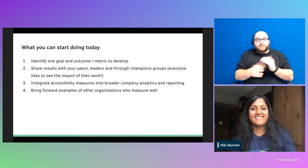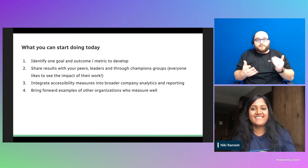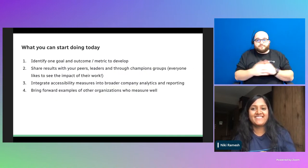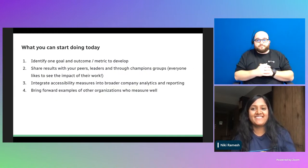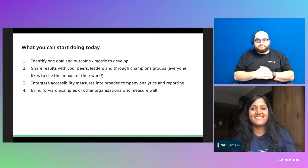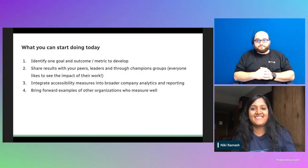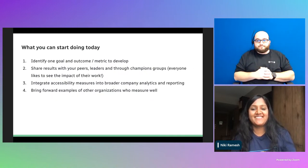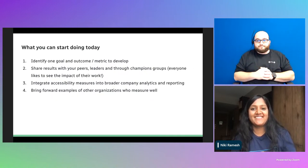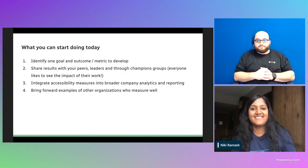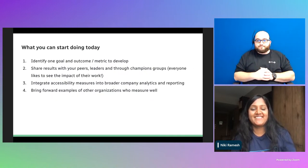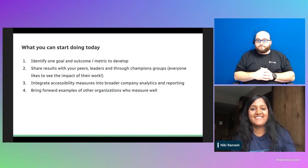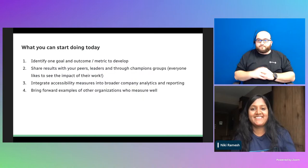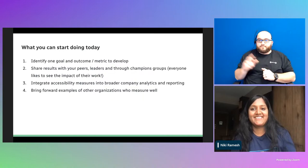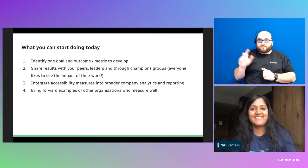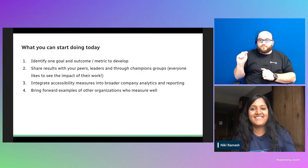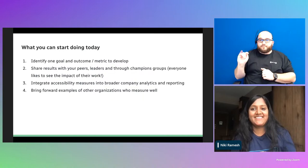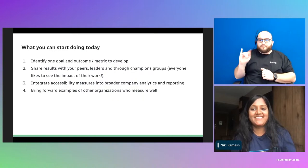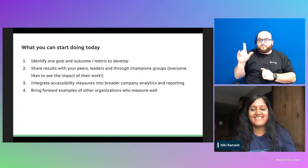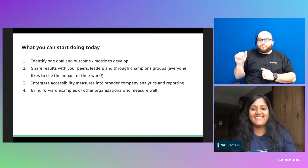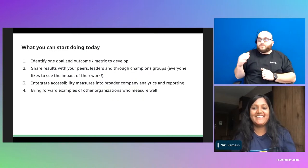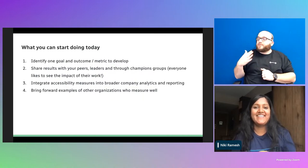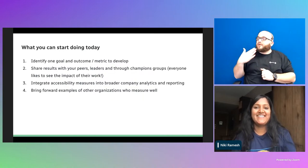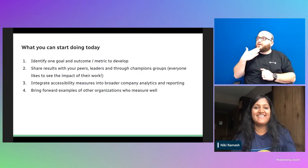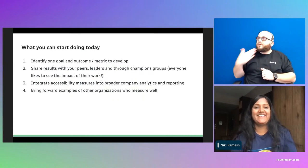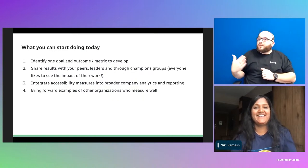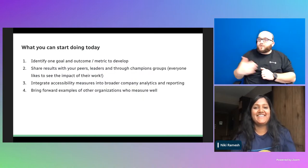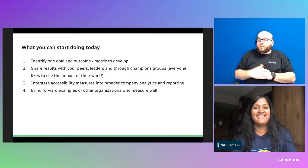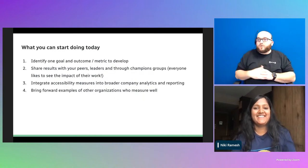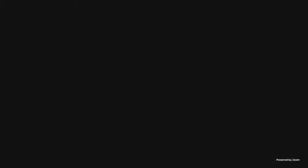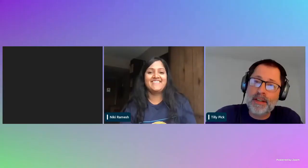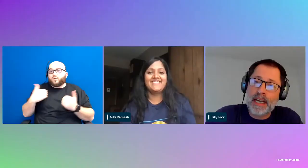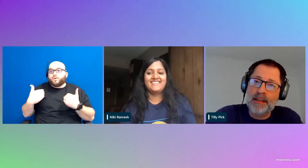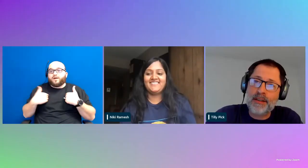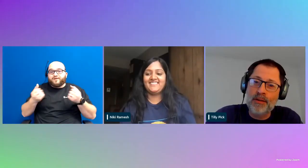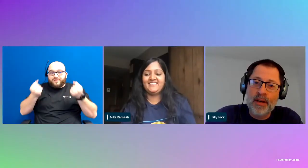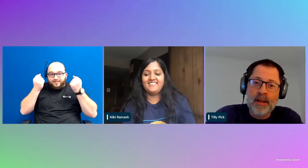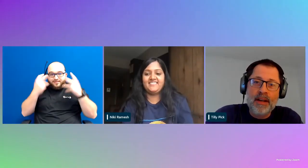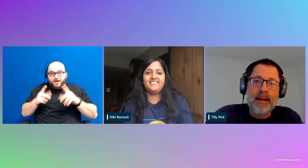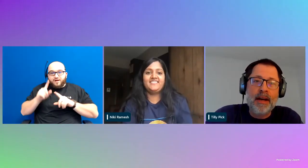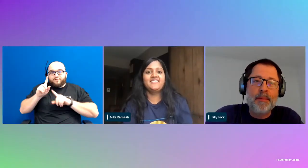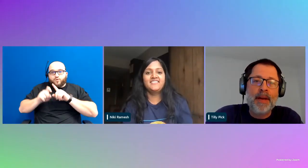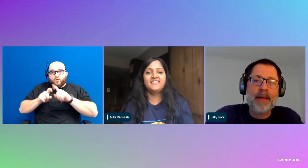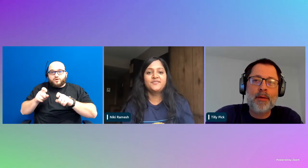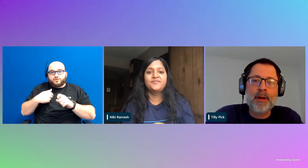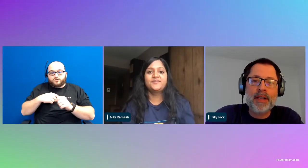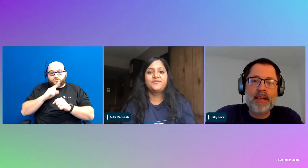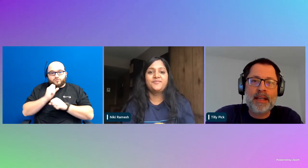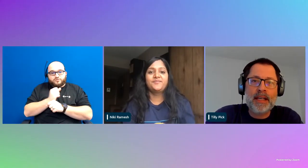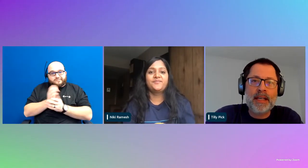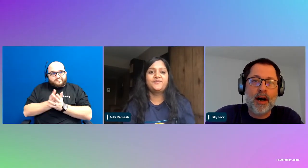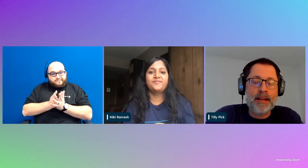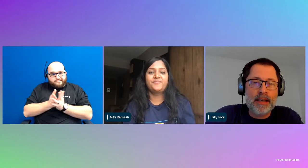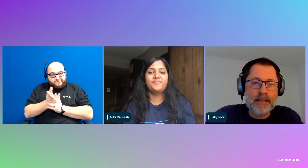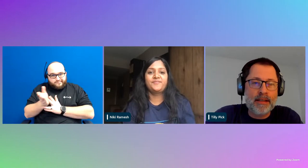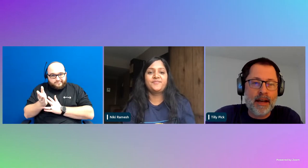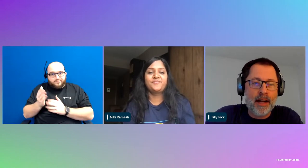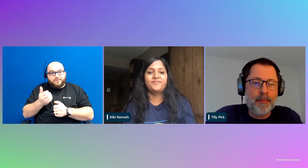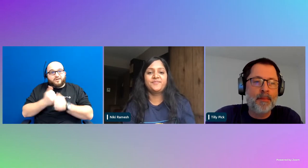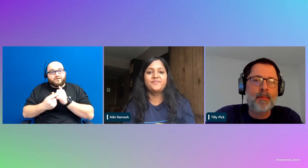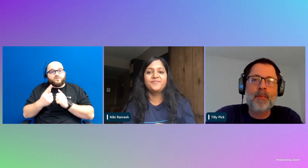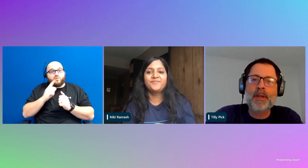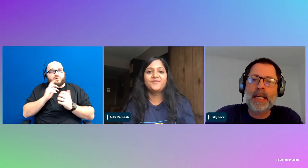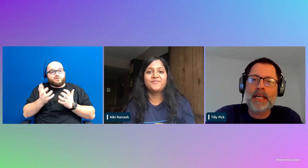Thank you, Nikki. You were super awesome. We have lots of questions to get to. Everyone in the